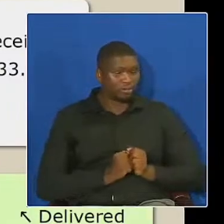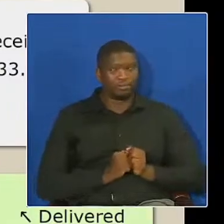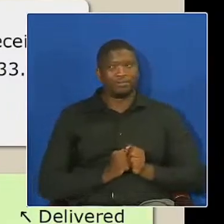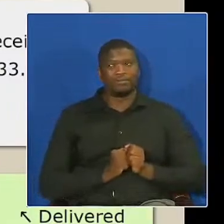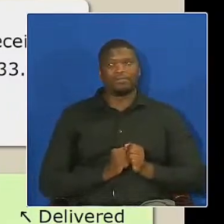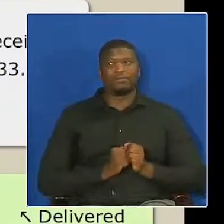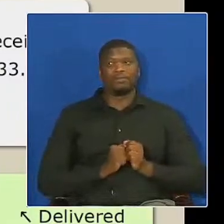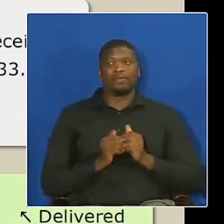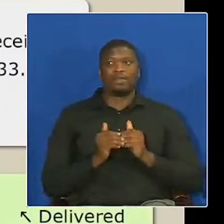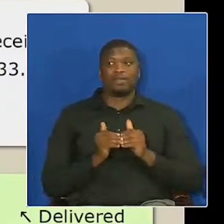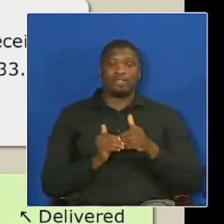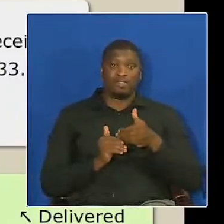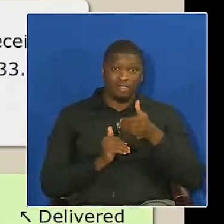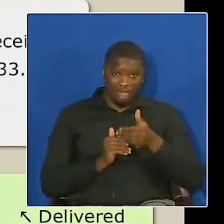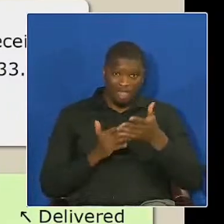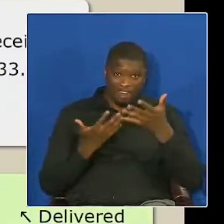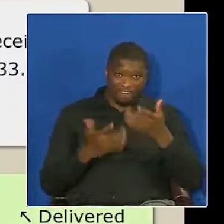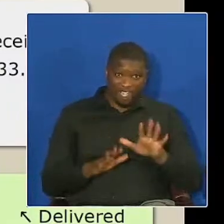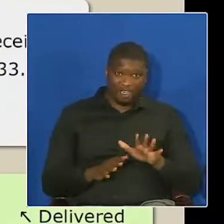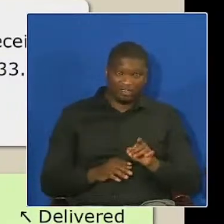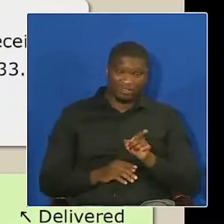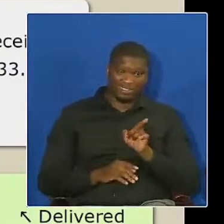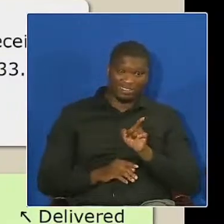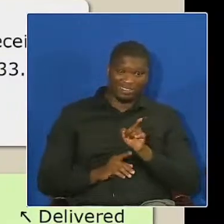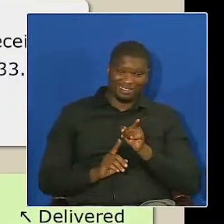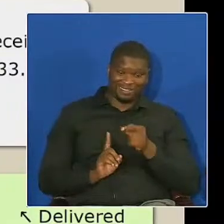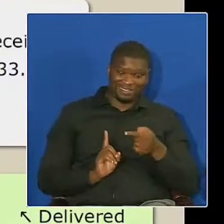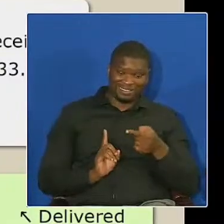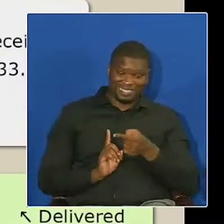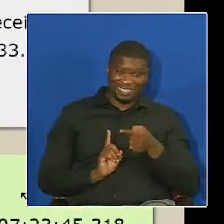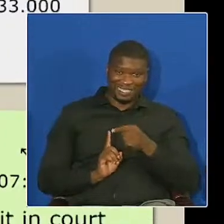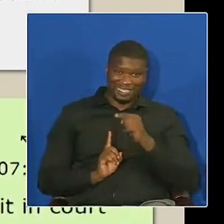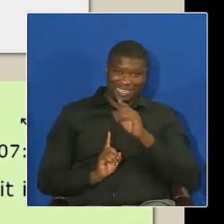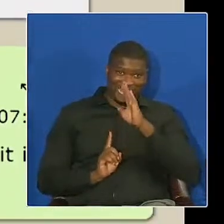Then the response from Mr.